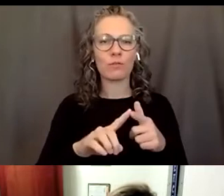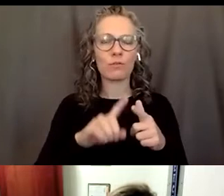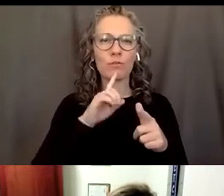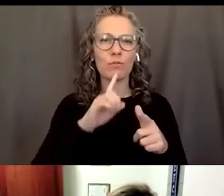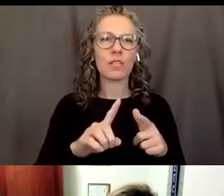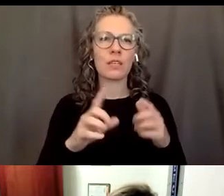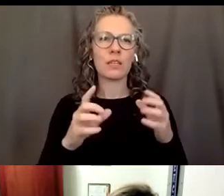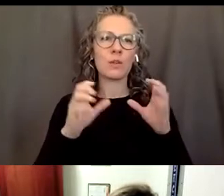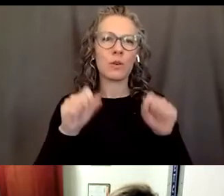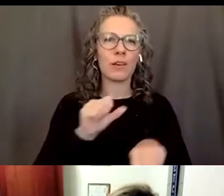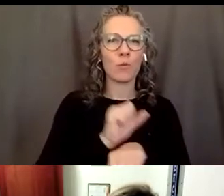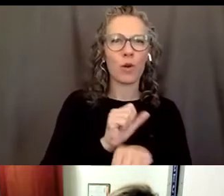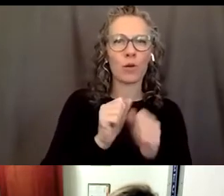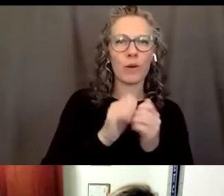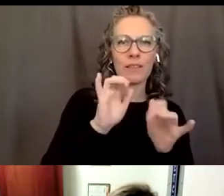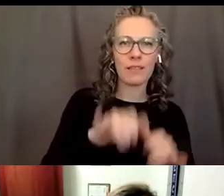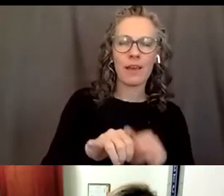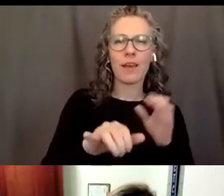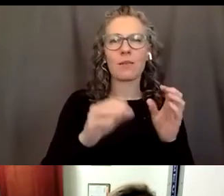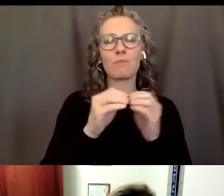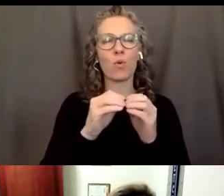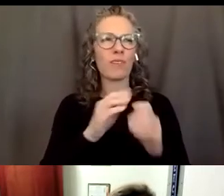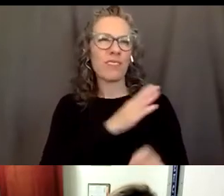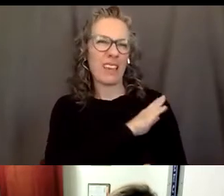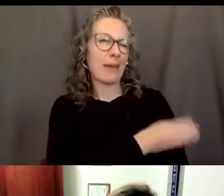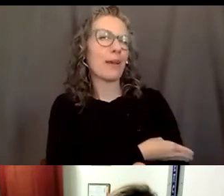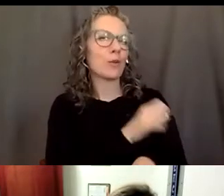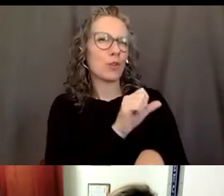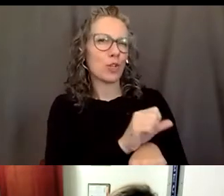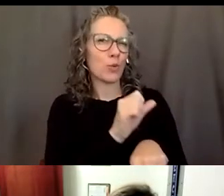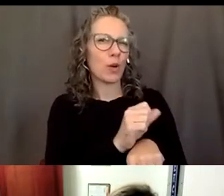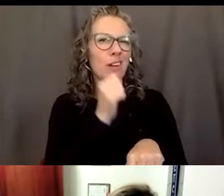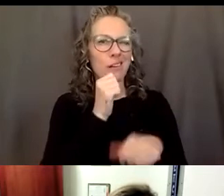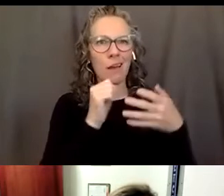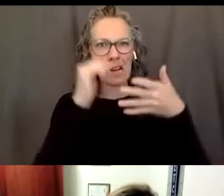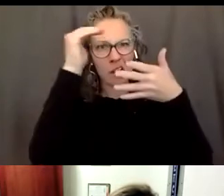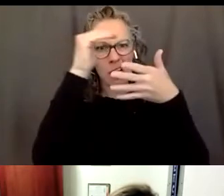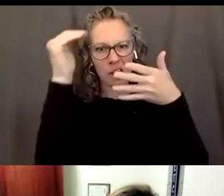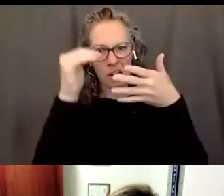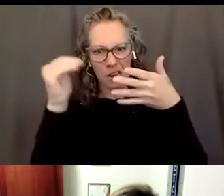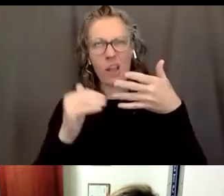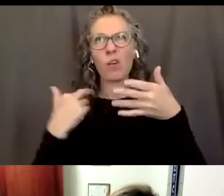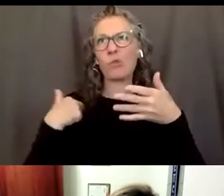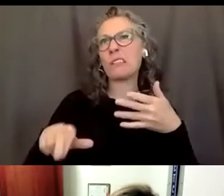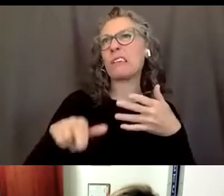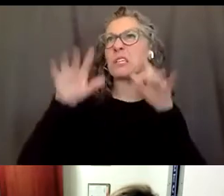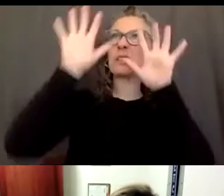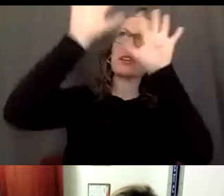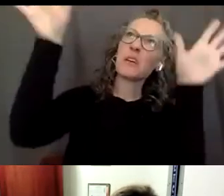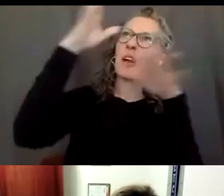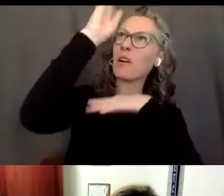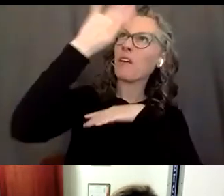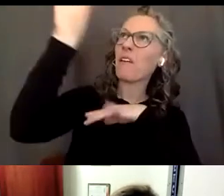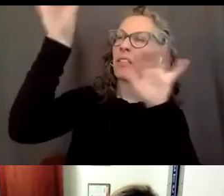it and look at it more on an energetic level rather than the hierarchical religious approach of